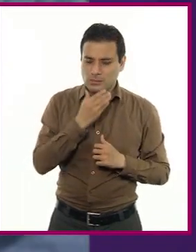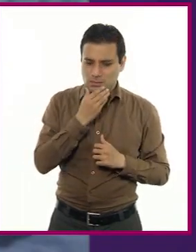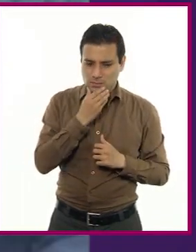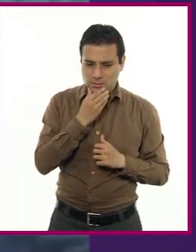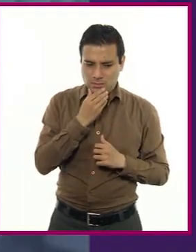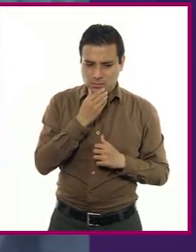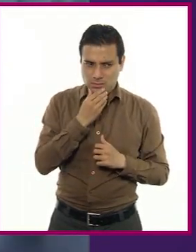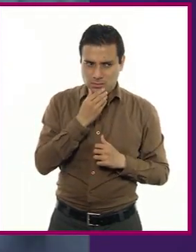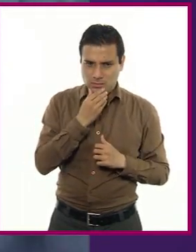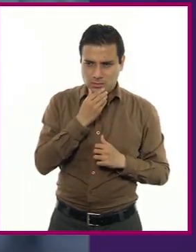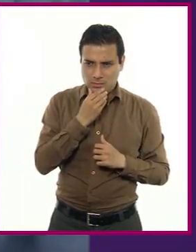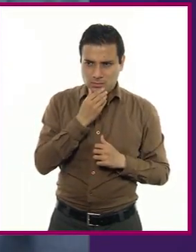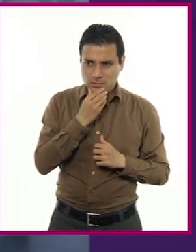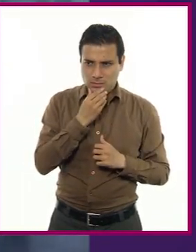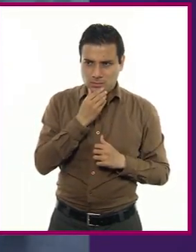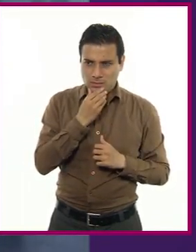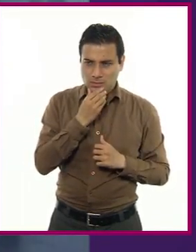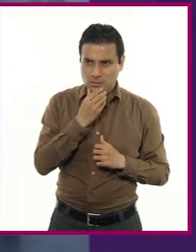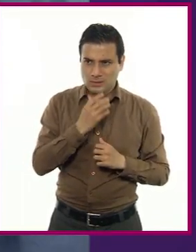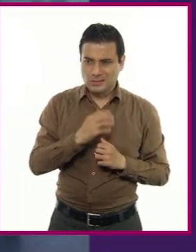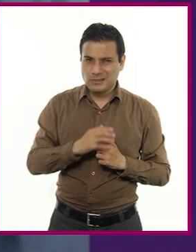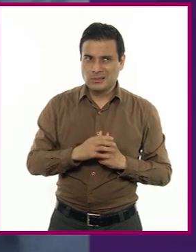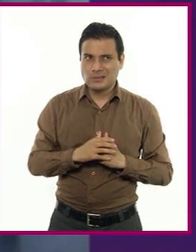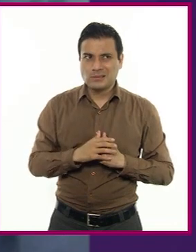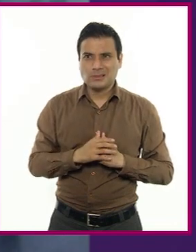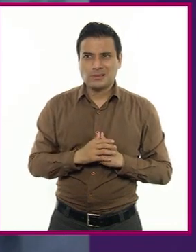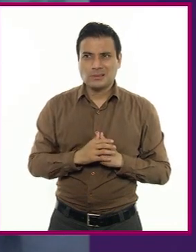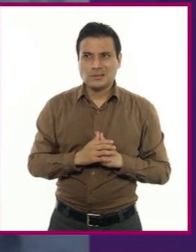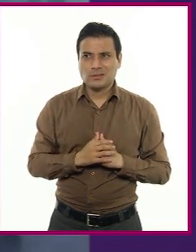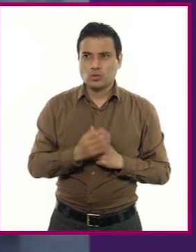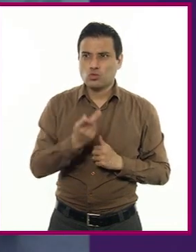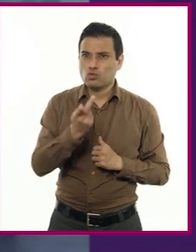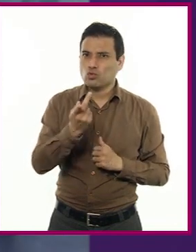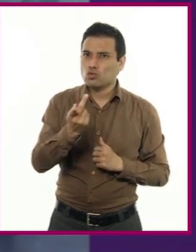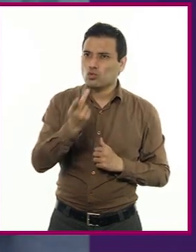Our promise to keep the map is broken.